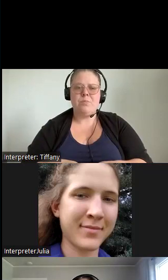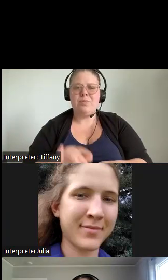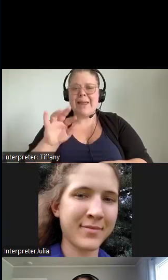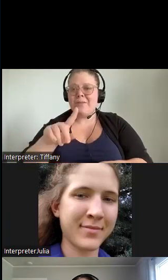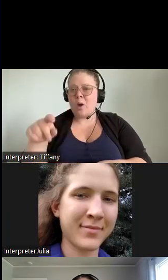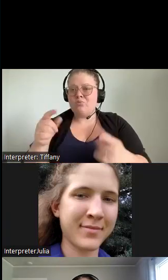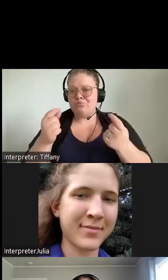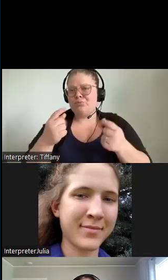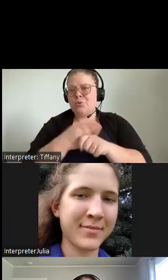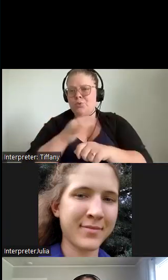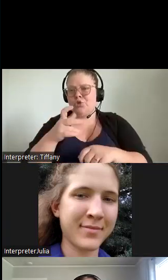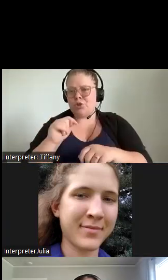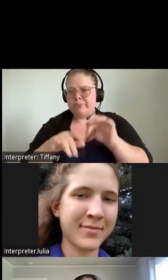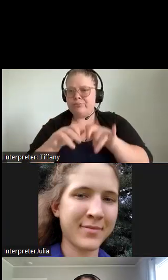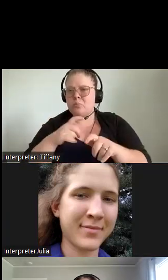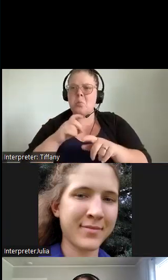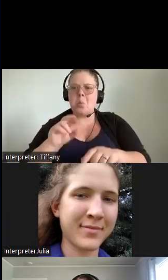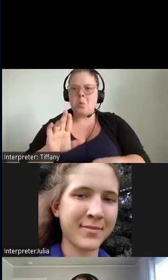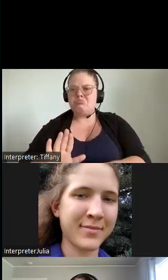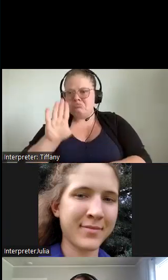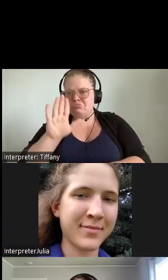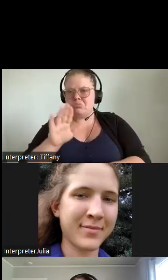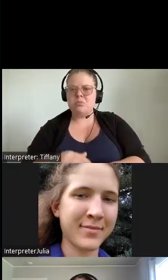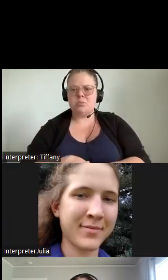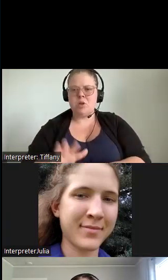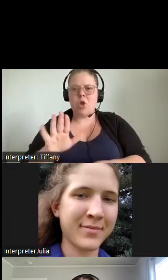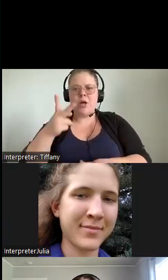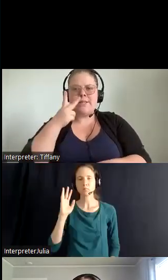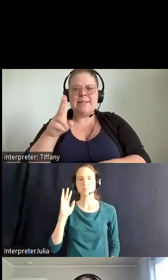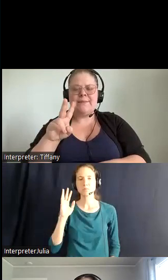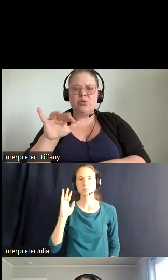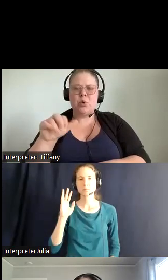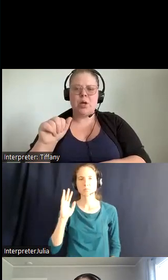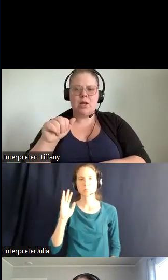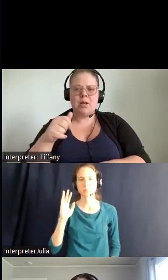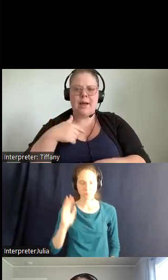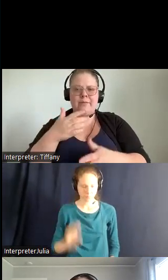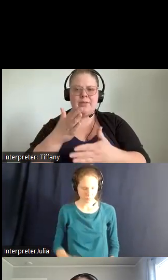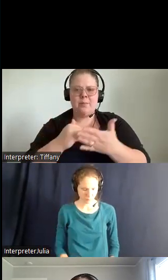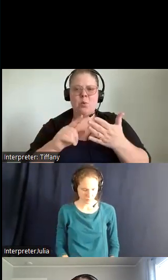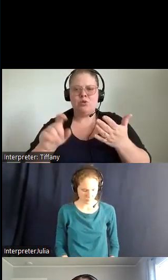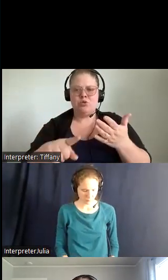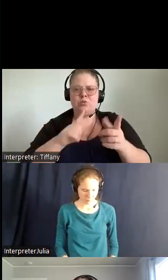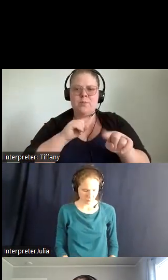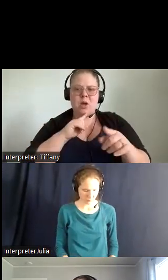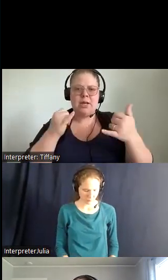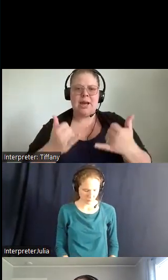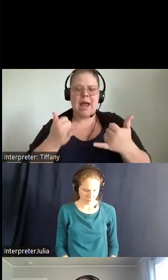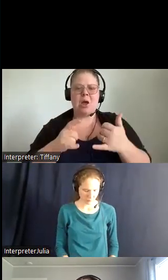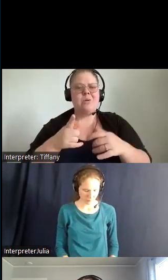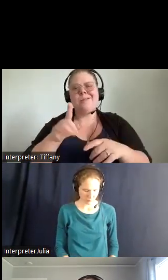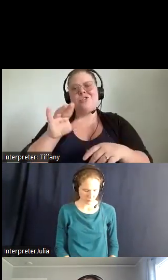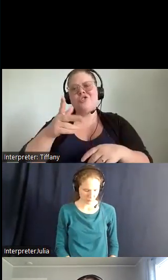questions in the chat or raise your hand as I go. I see Victoria is responding to questions already. I can't see the chat at all times